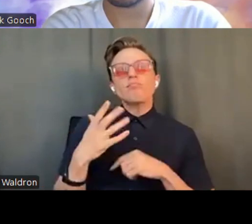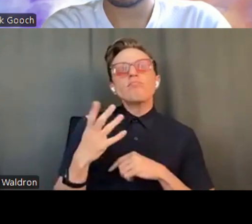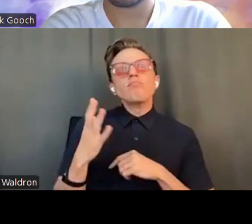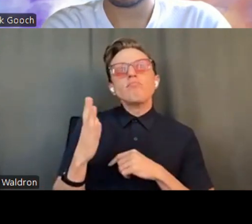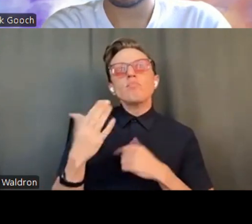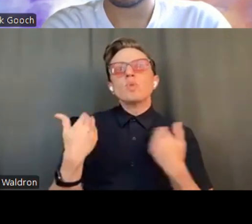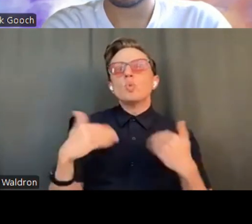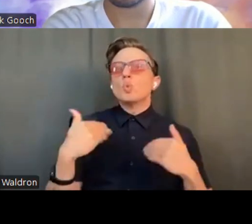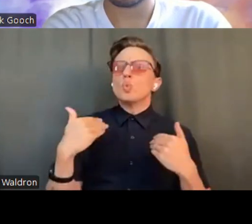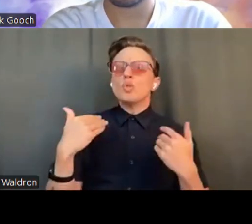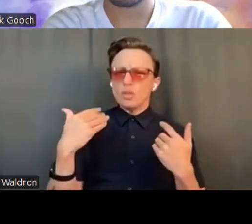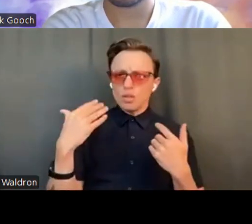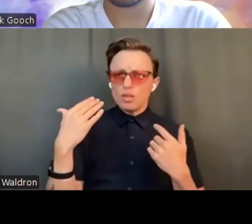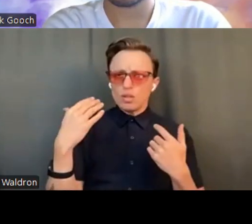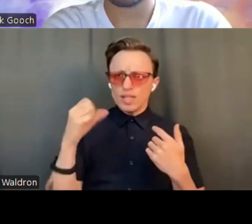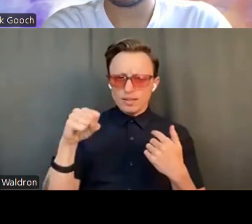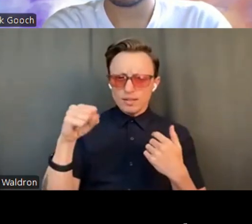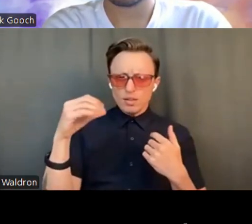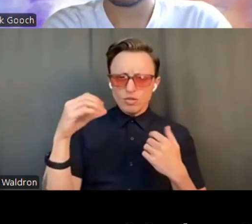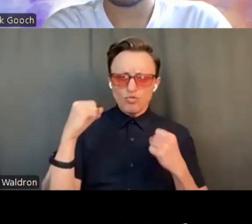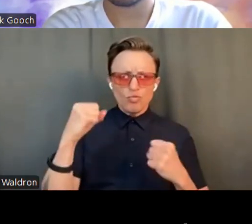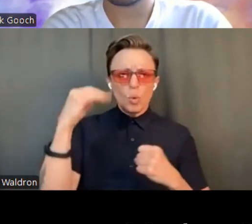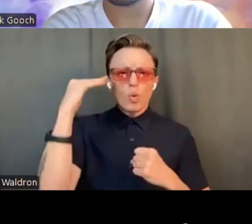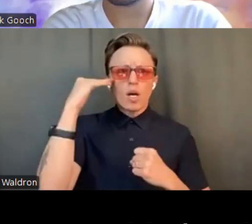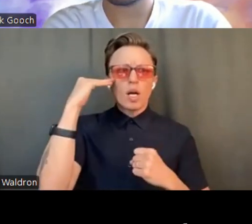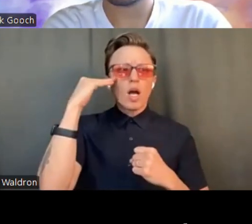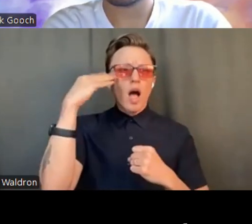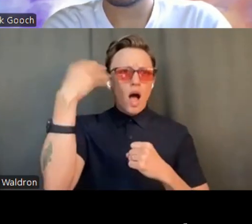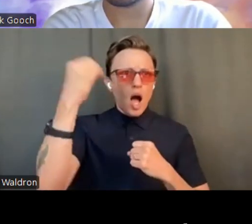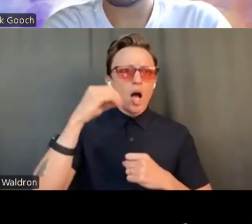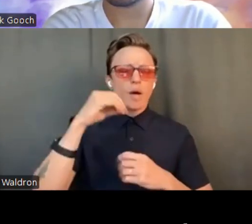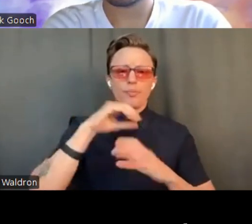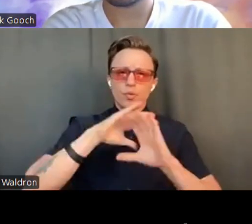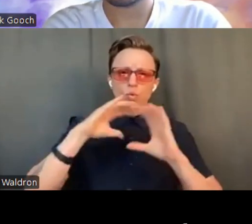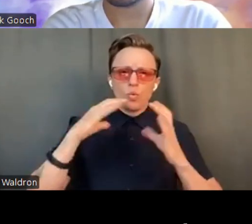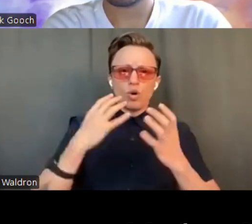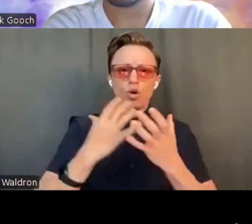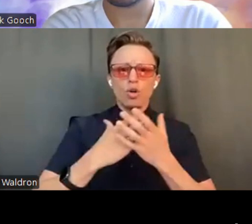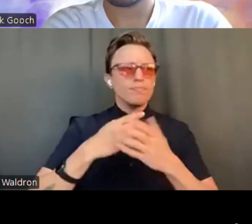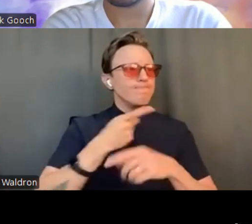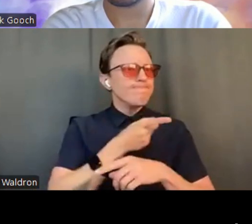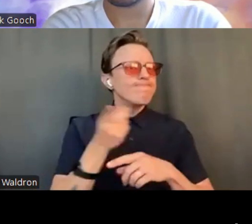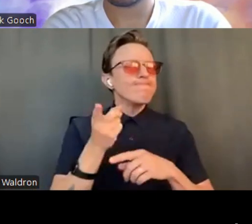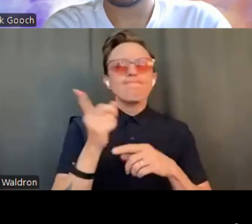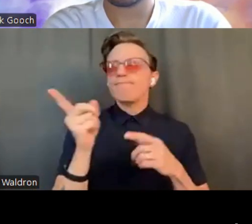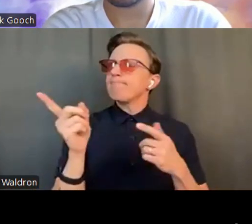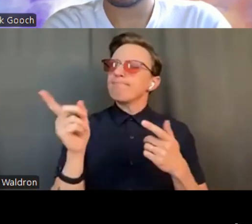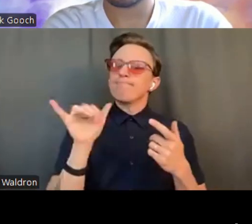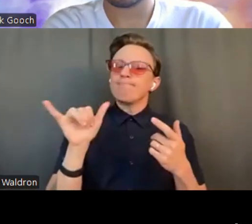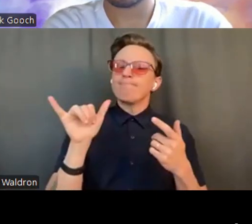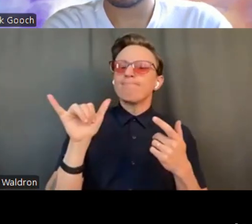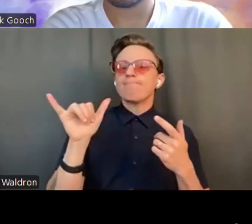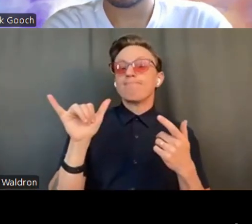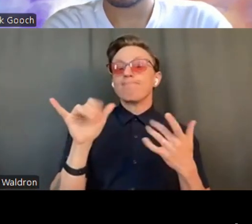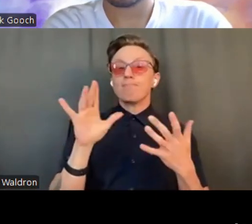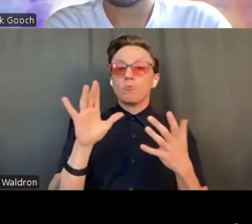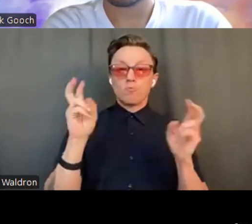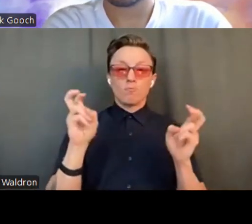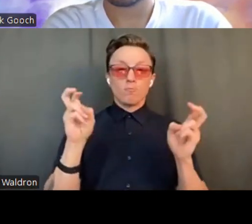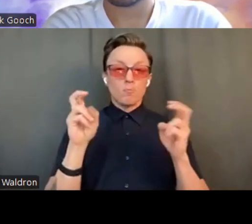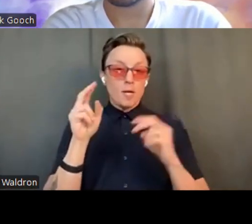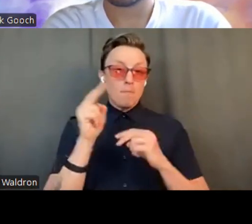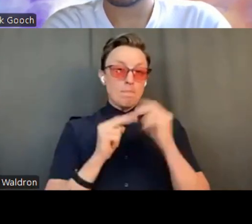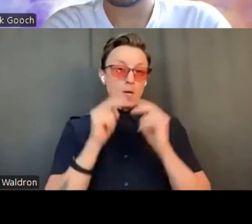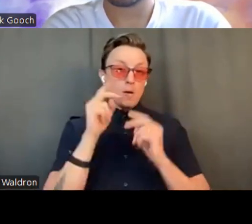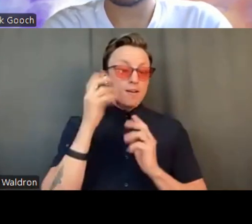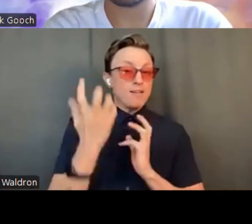of awareness going into the world of understanding that the world isn't quite built for me, that other